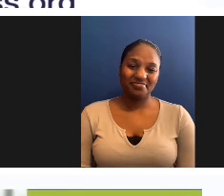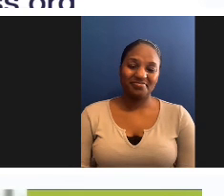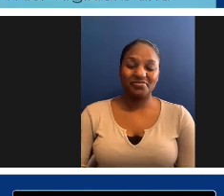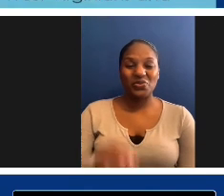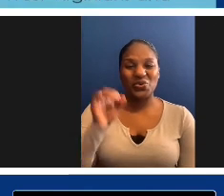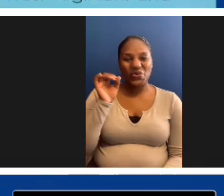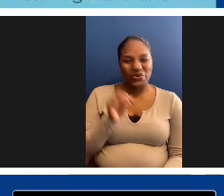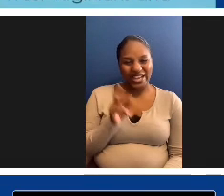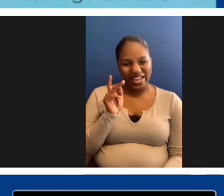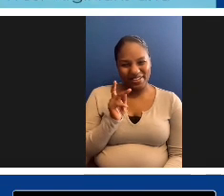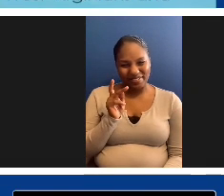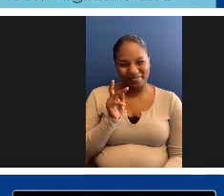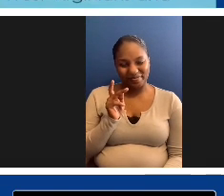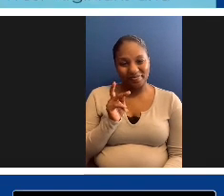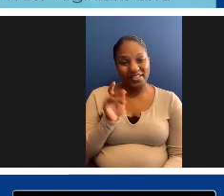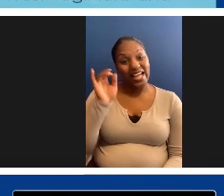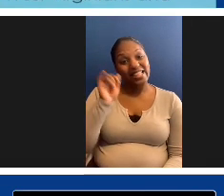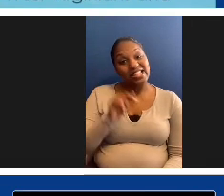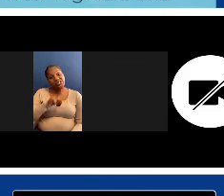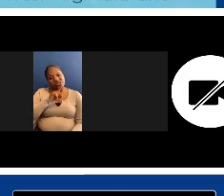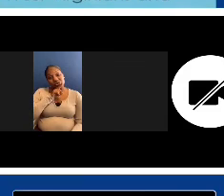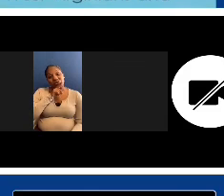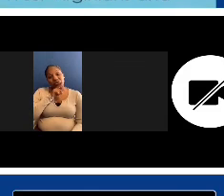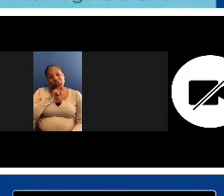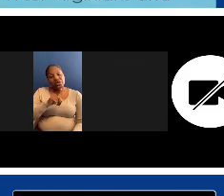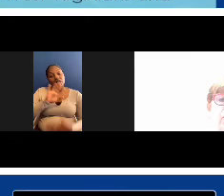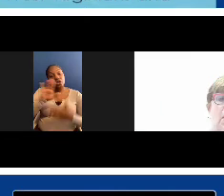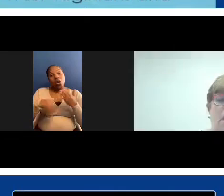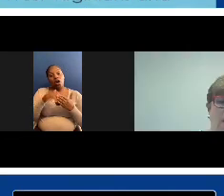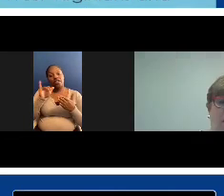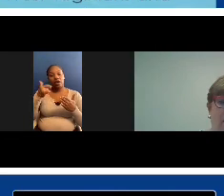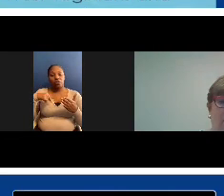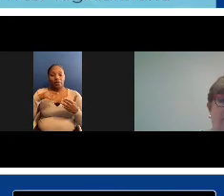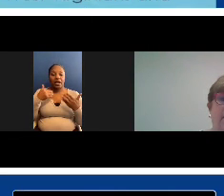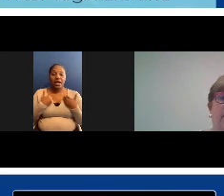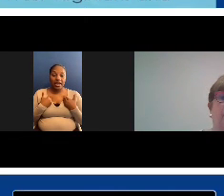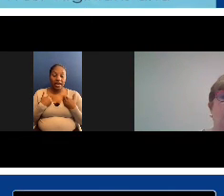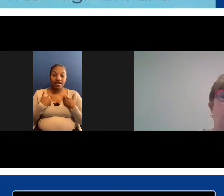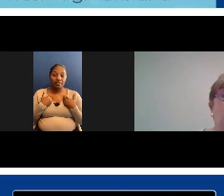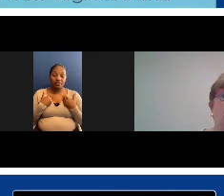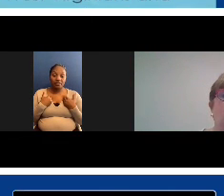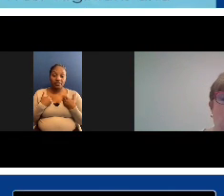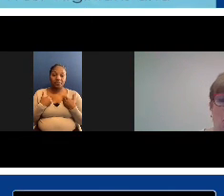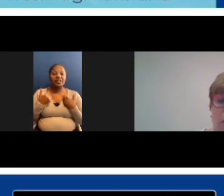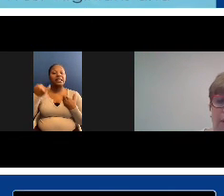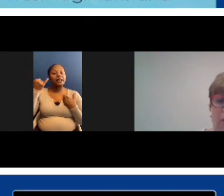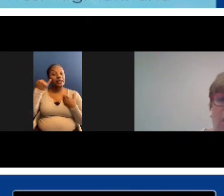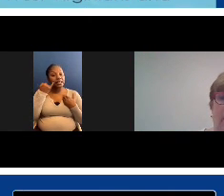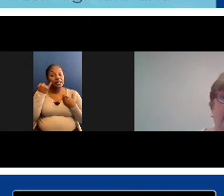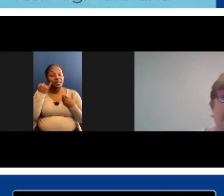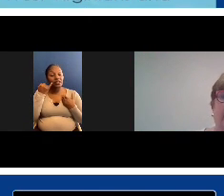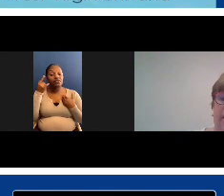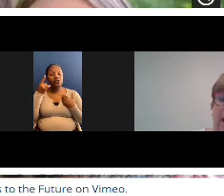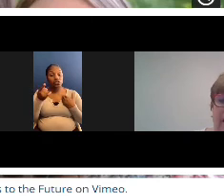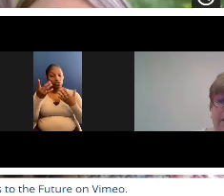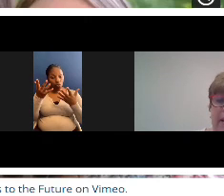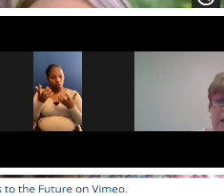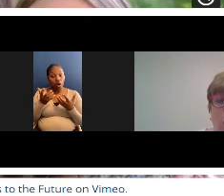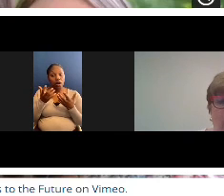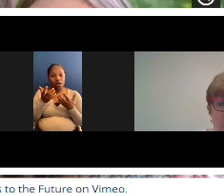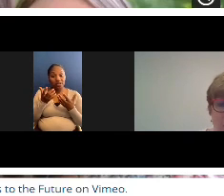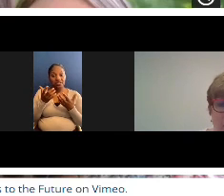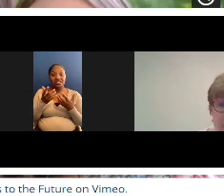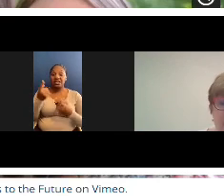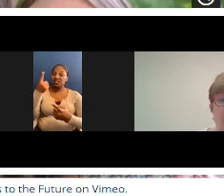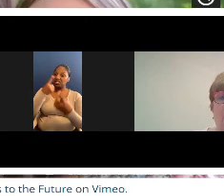Okay, that is really all that we have. If you would like to ask